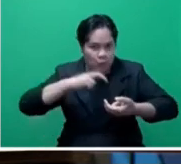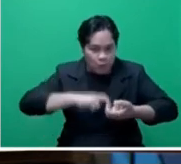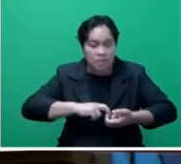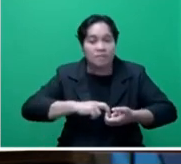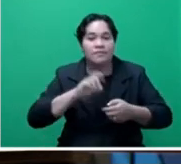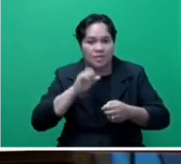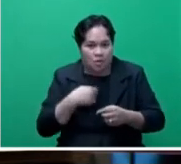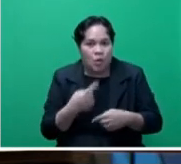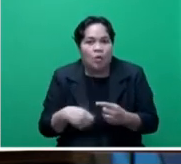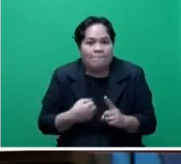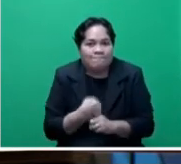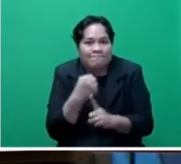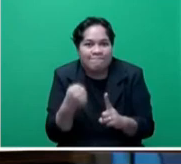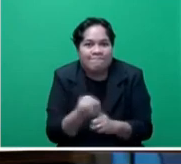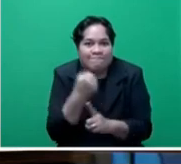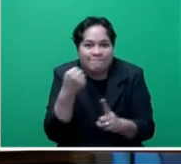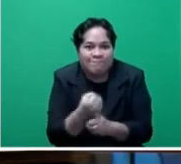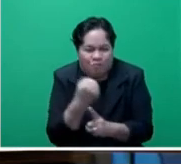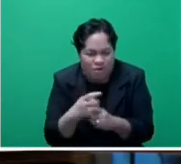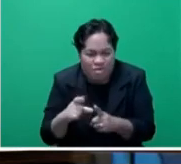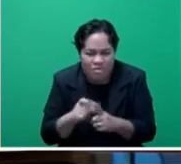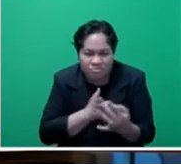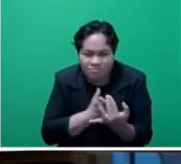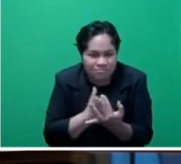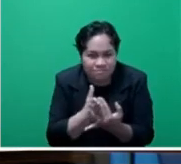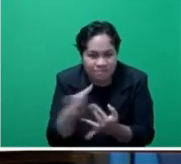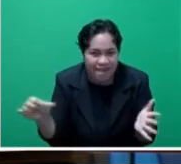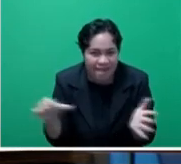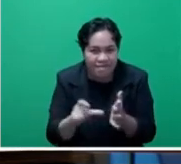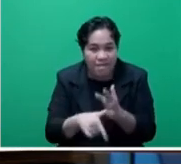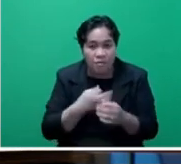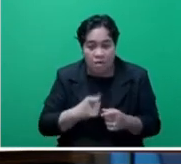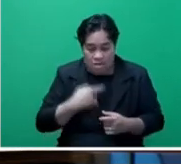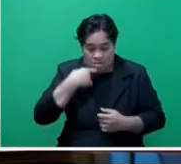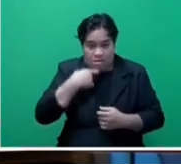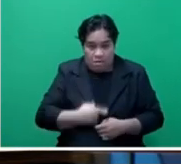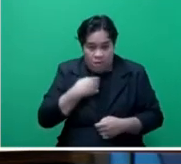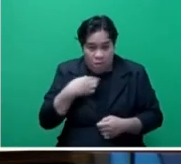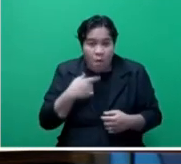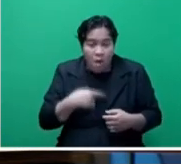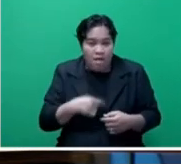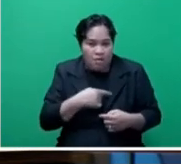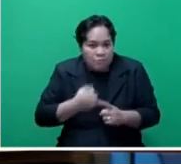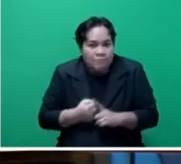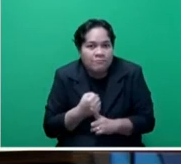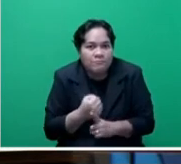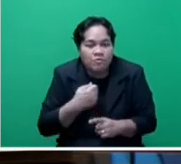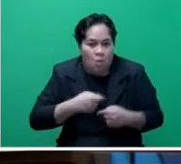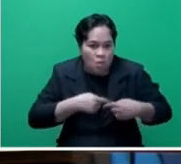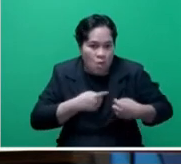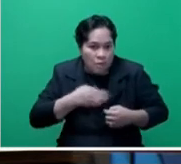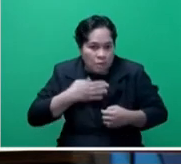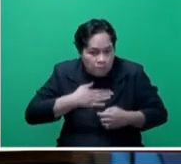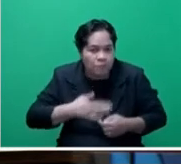has persisted us through trying times. The character of our determination and our will to fight